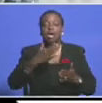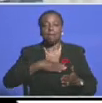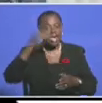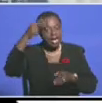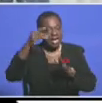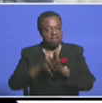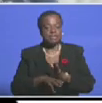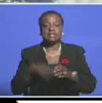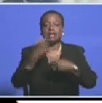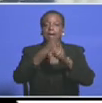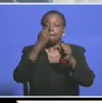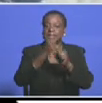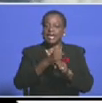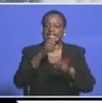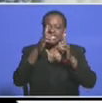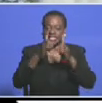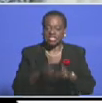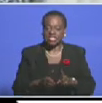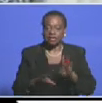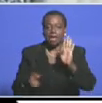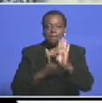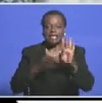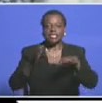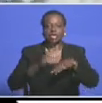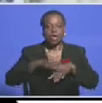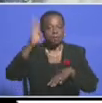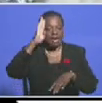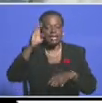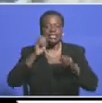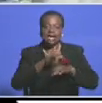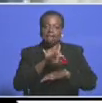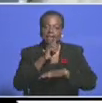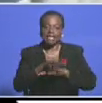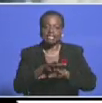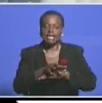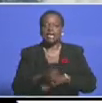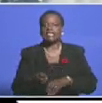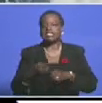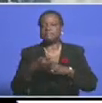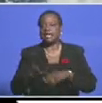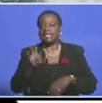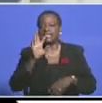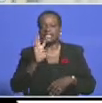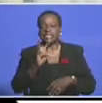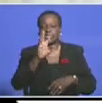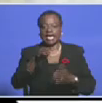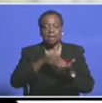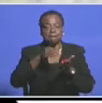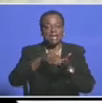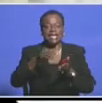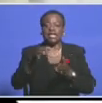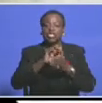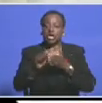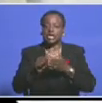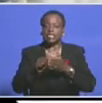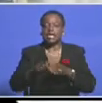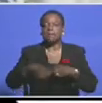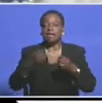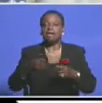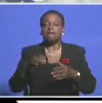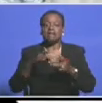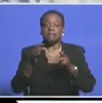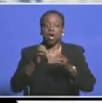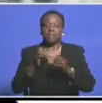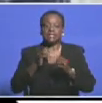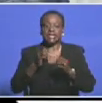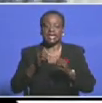based on Bradley's advice when he brought the paper to cabinet to spend $68 million putting fiber optic cable throughout